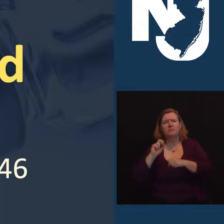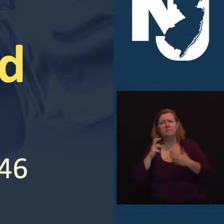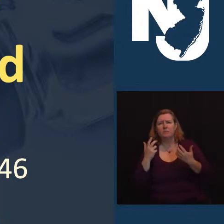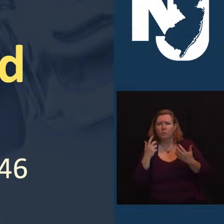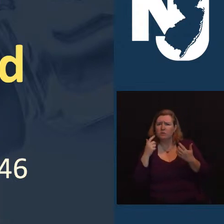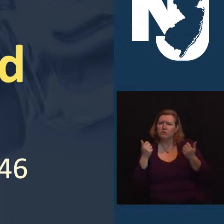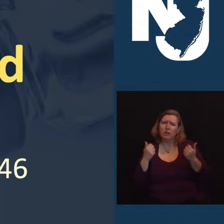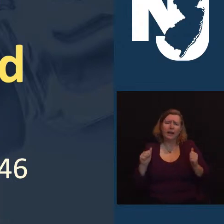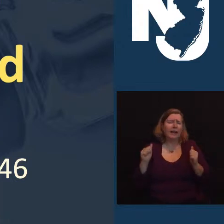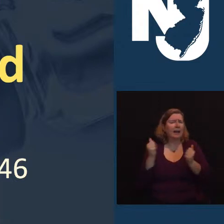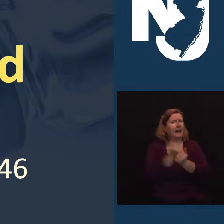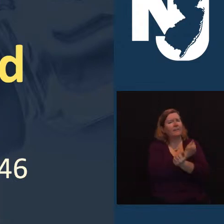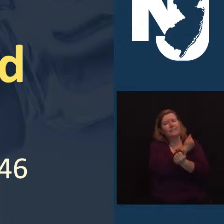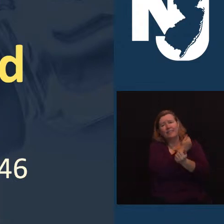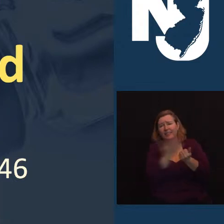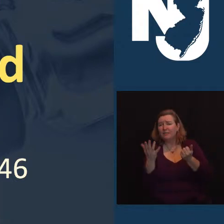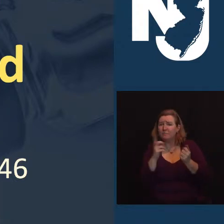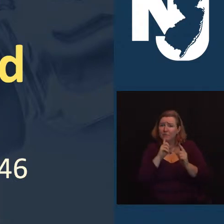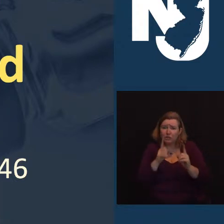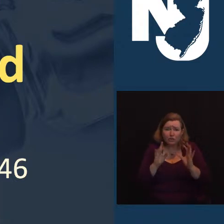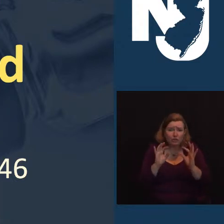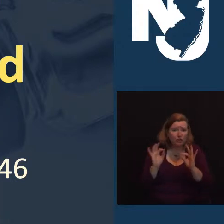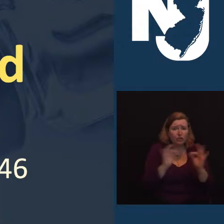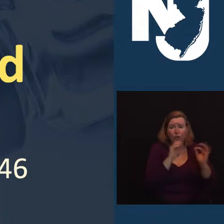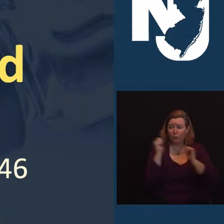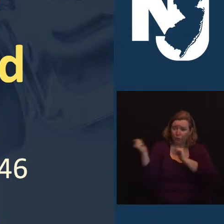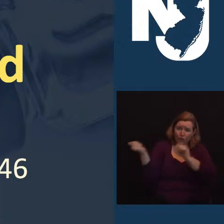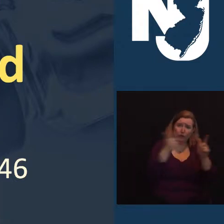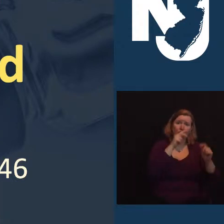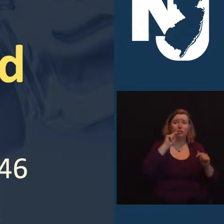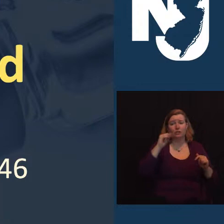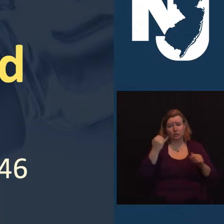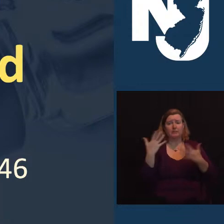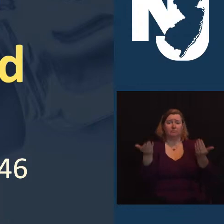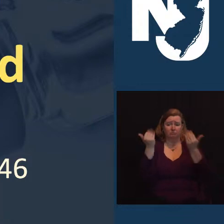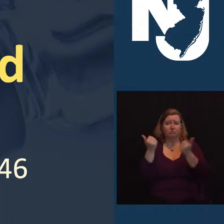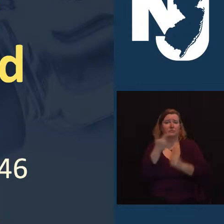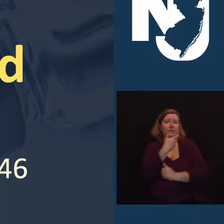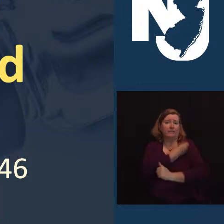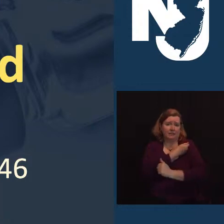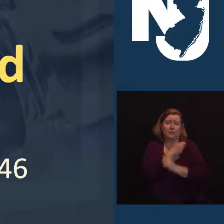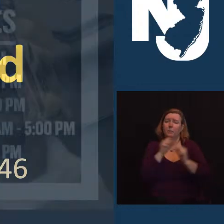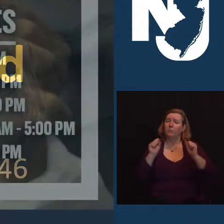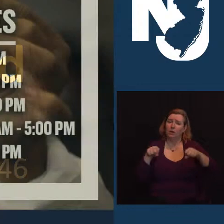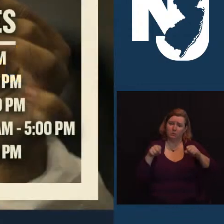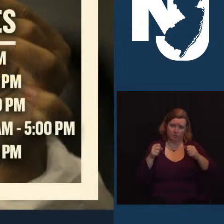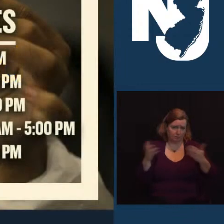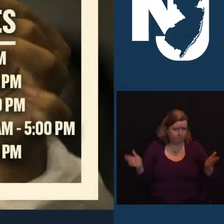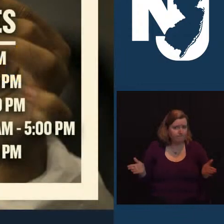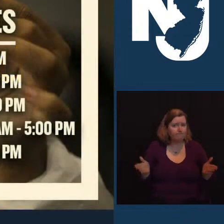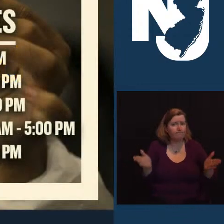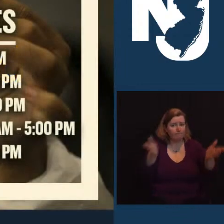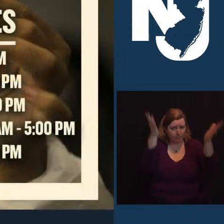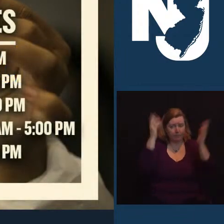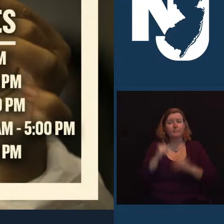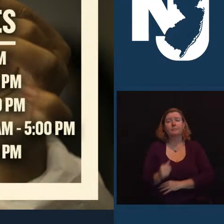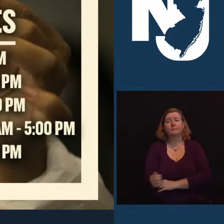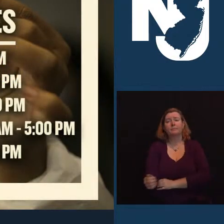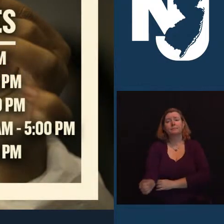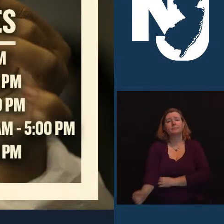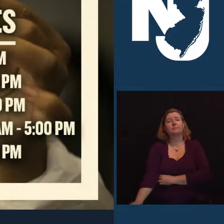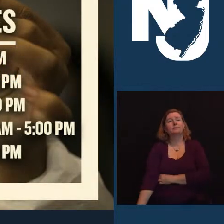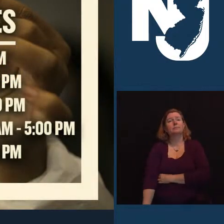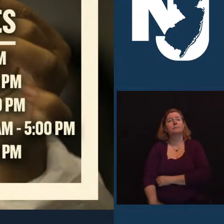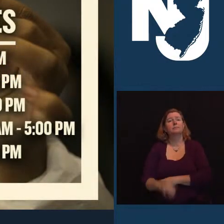ensure as many New Jerseyans as possible are vaccinated as quickly as possible. I want to give a particular shout out